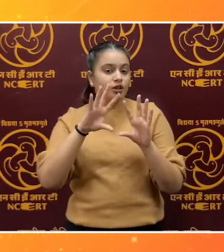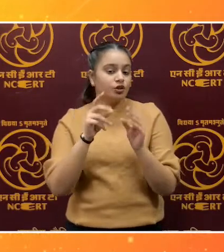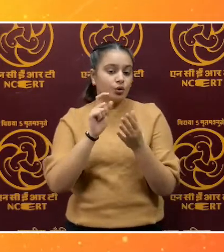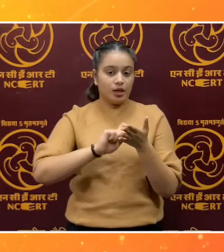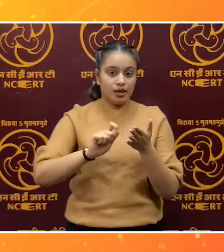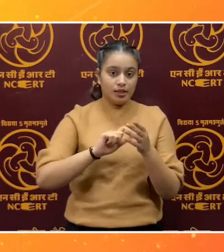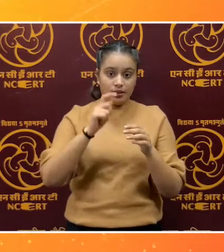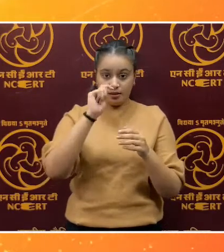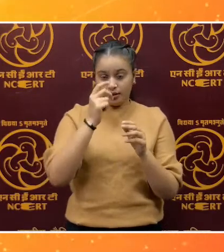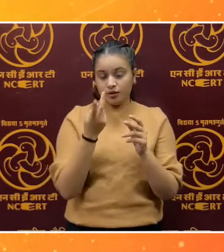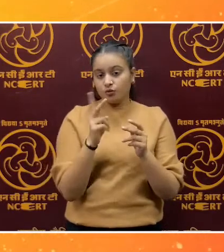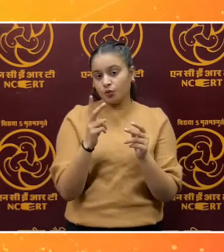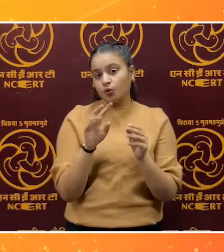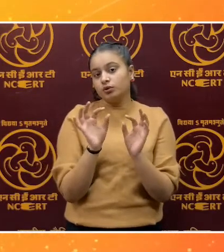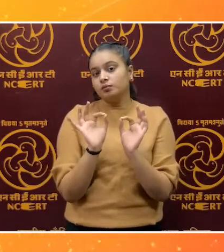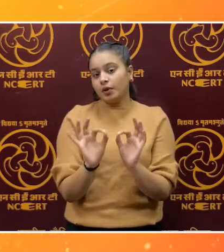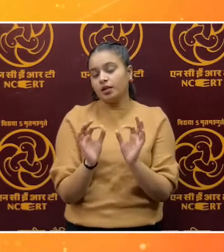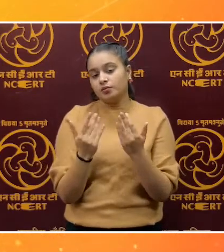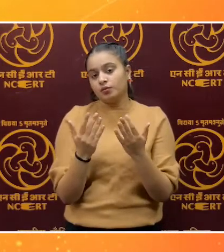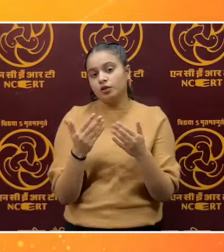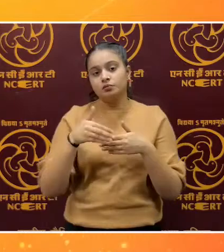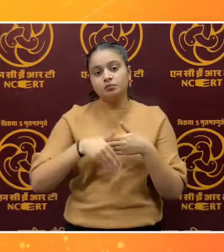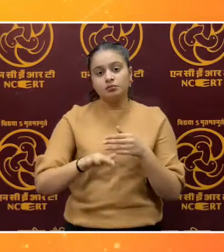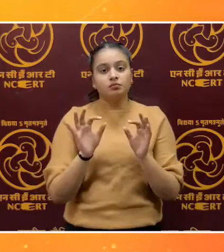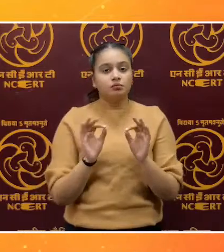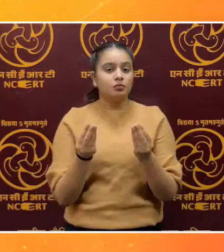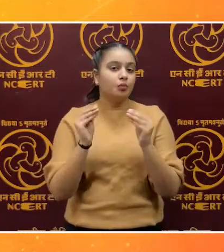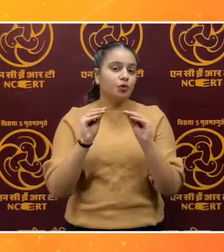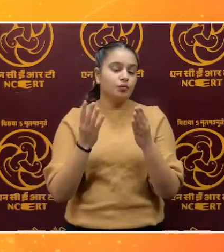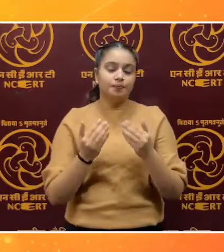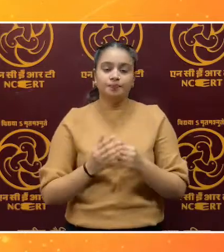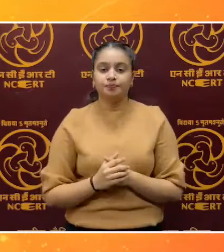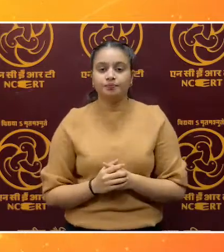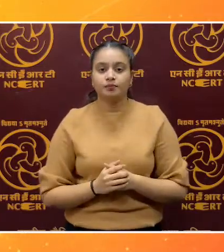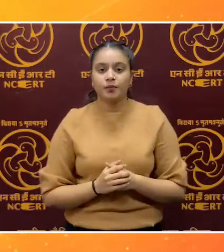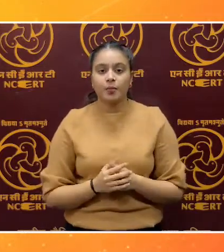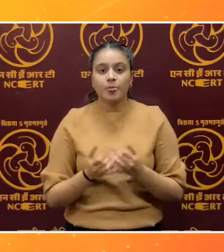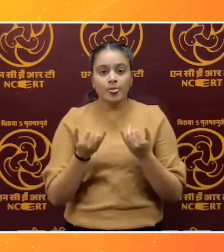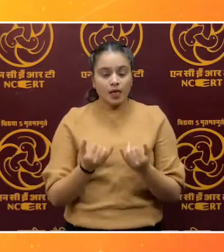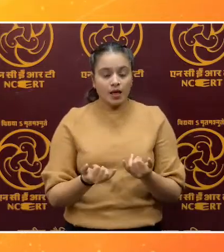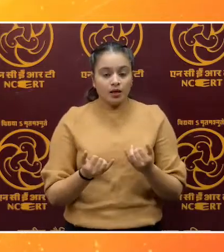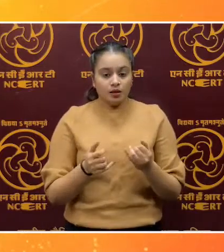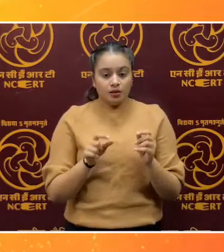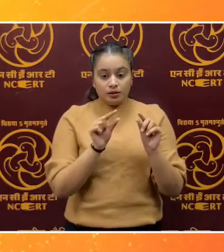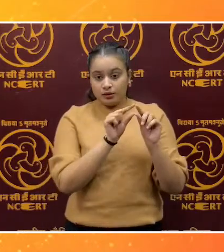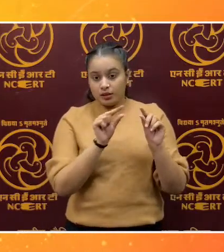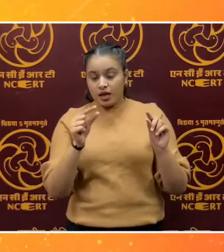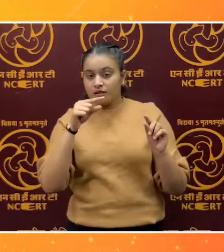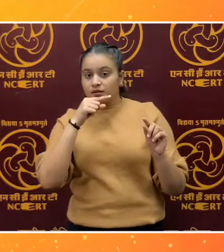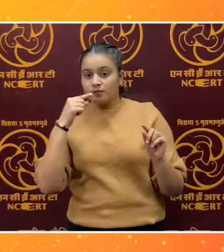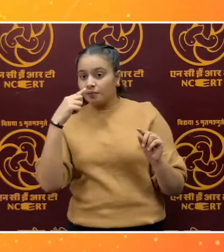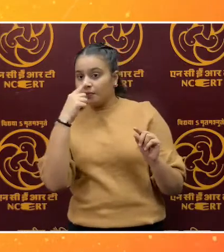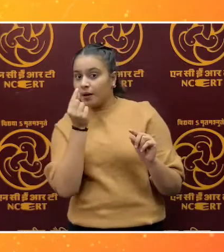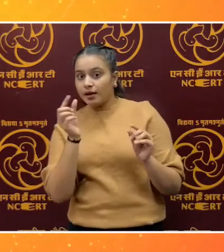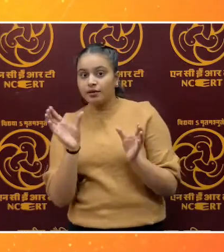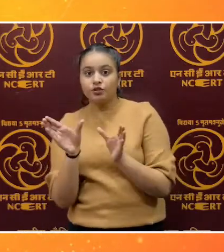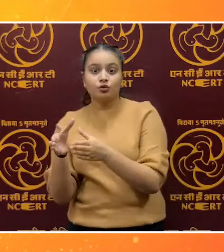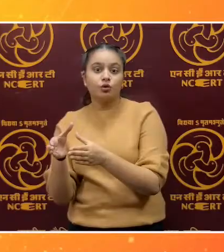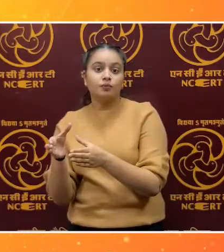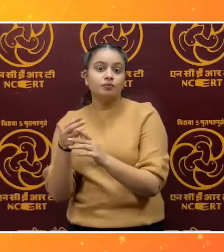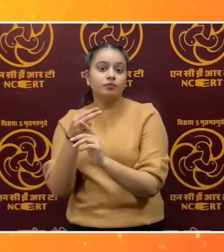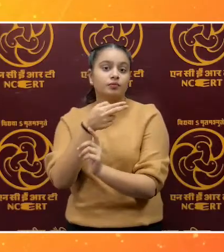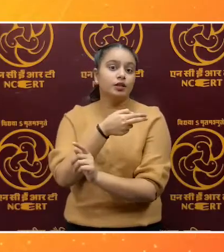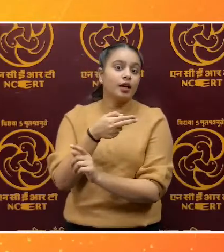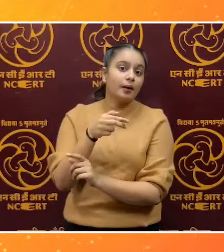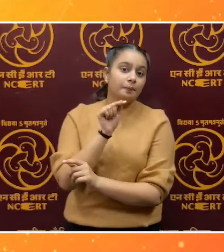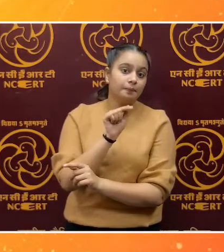will also it will go good. Improve. Yeah, it will improve. So a dash of parrots, as we have already discussed, what would be the